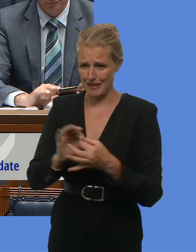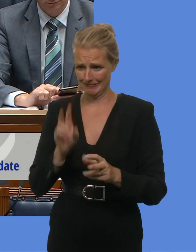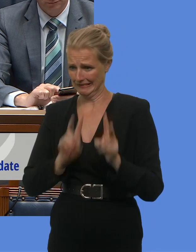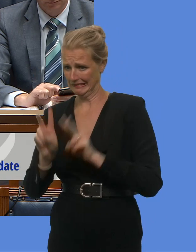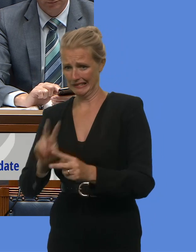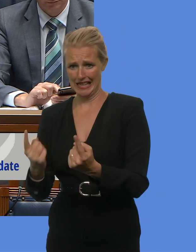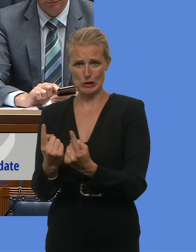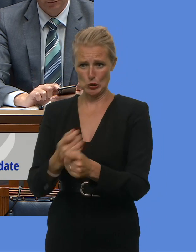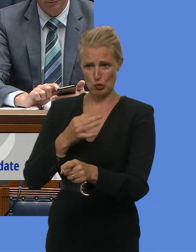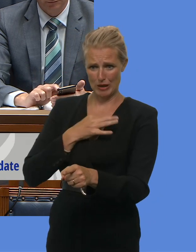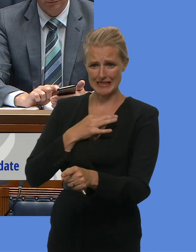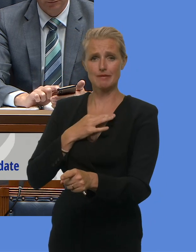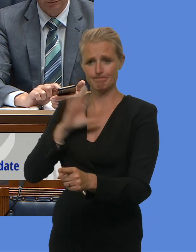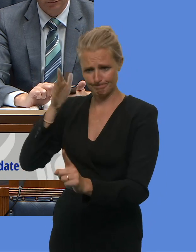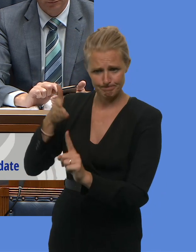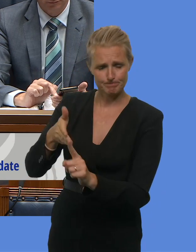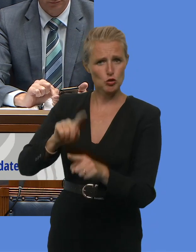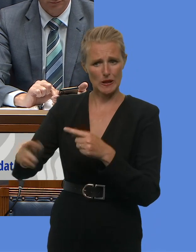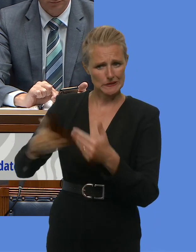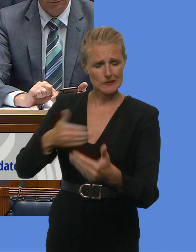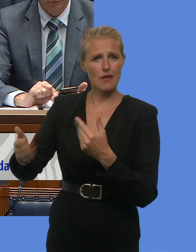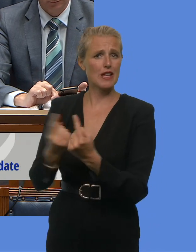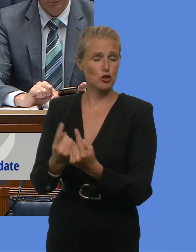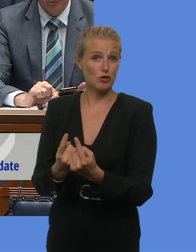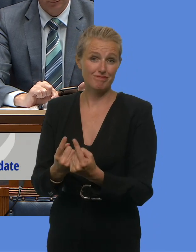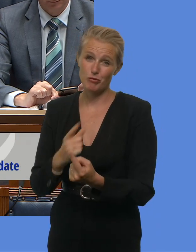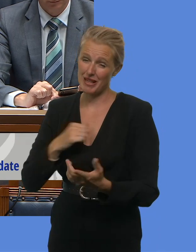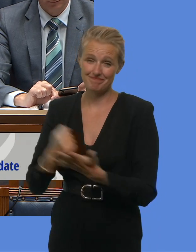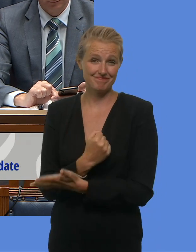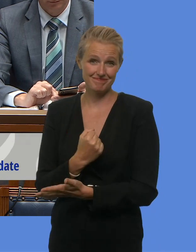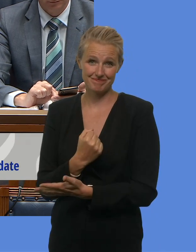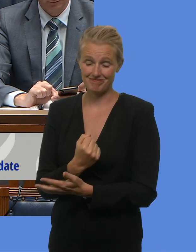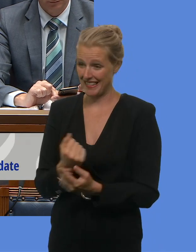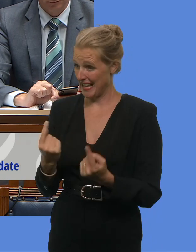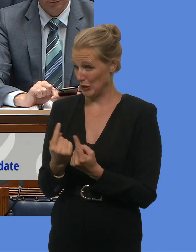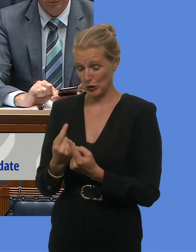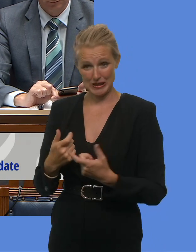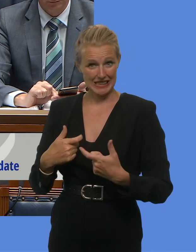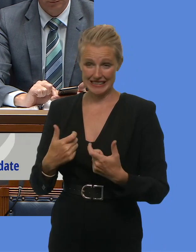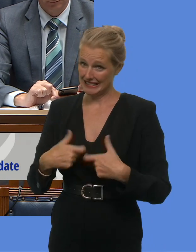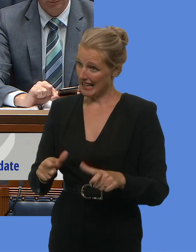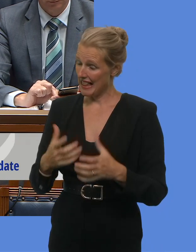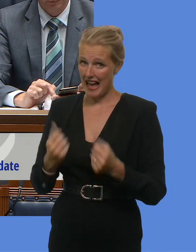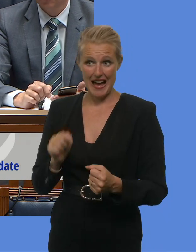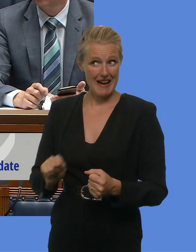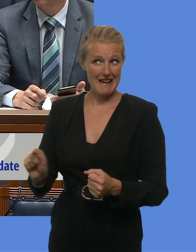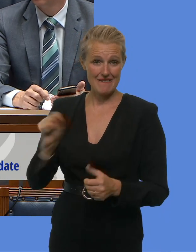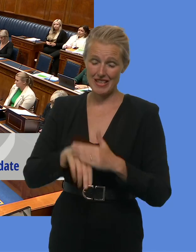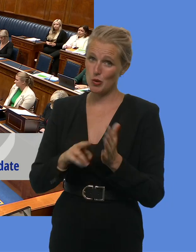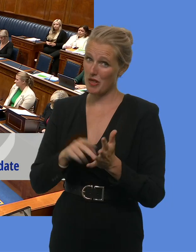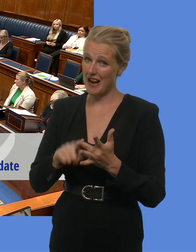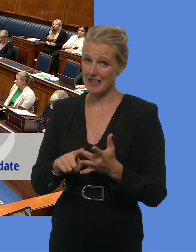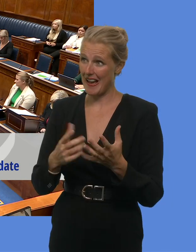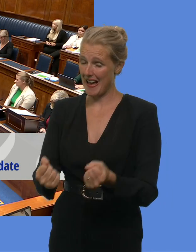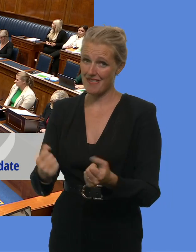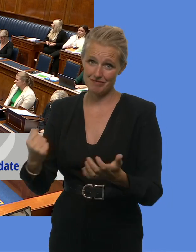and to work to tackle this issue that unfortunately is all too common right throughout Northern Ireland. Cara